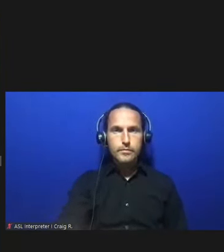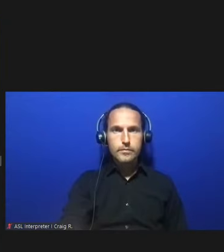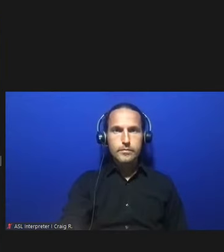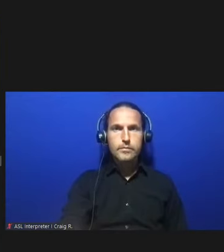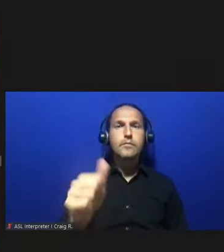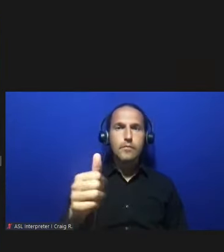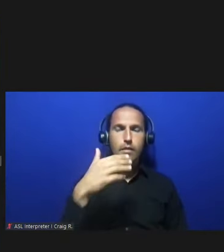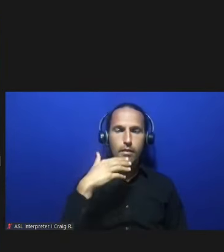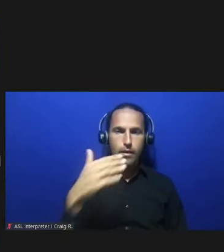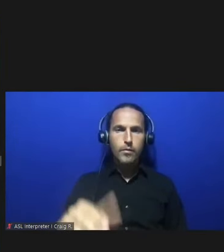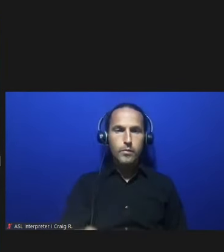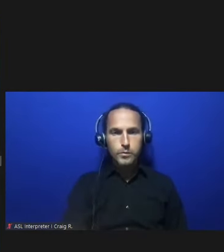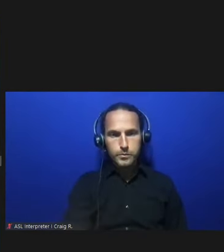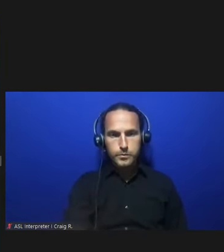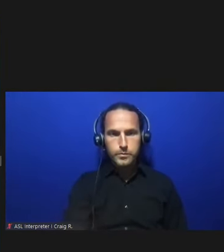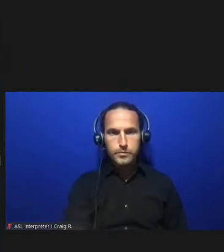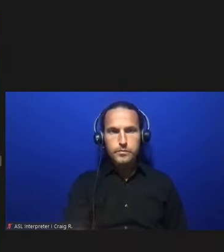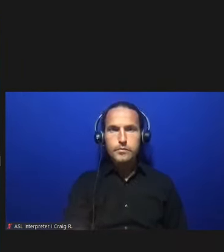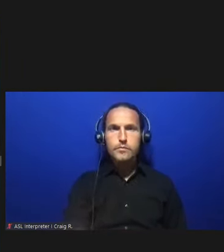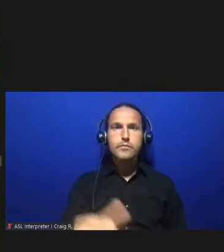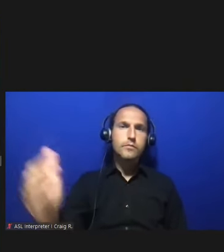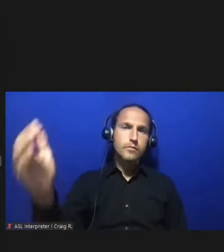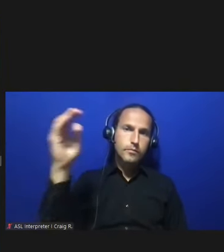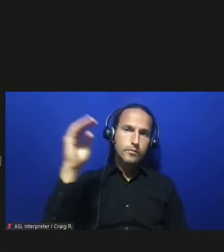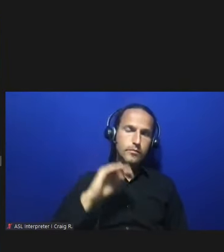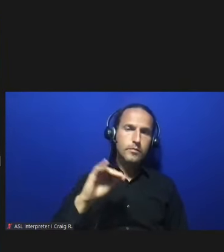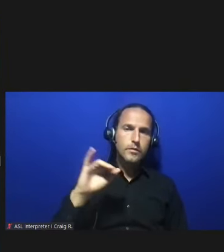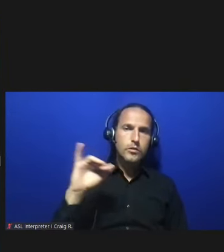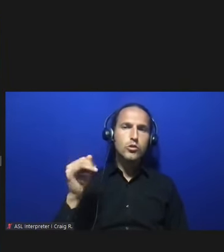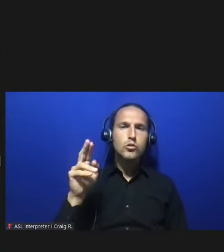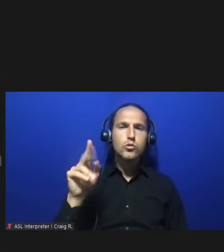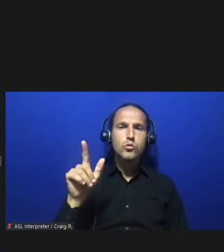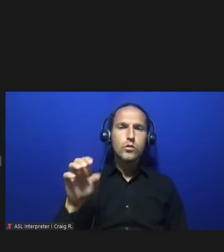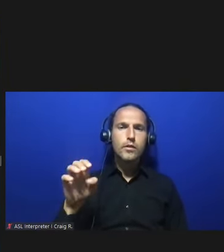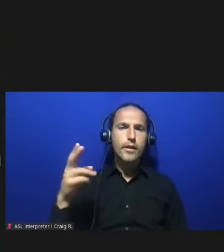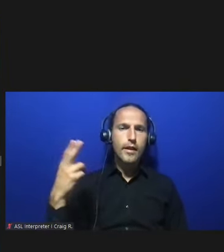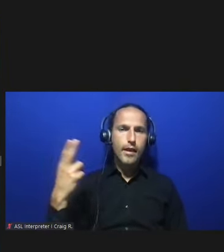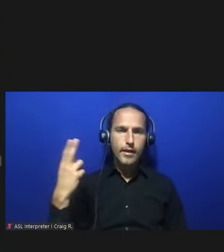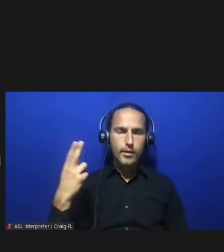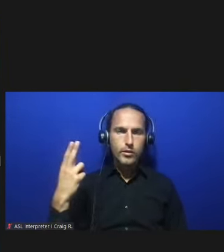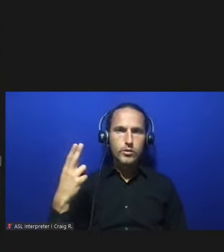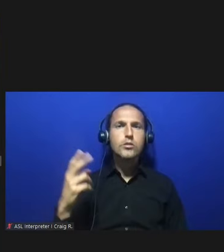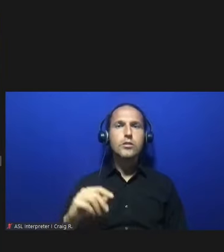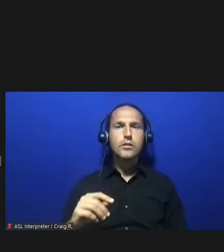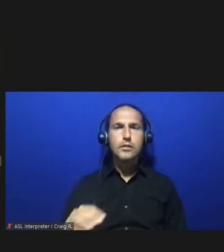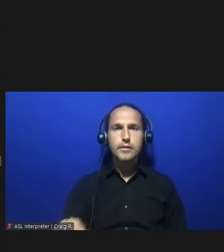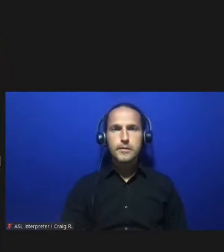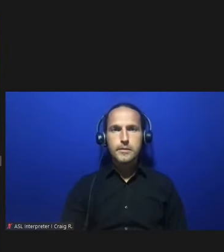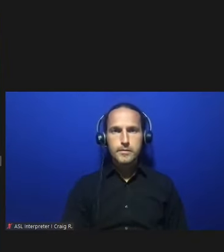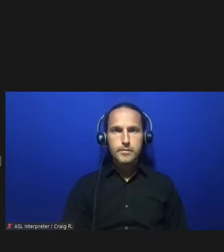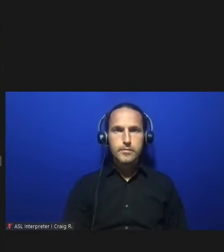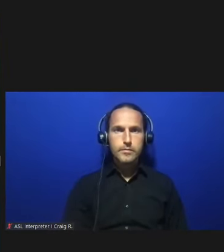Thank you. Our next speaker is Julie Huntington, followed by Yehuda Pollack.